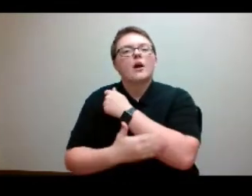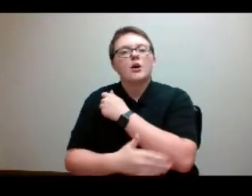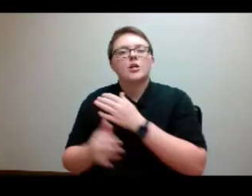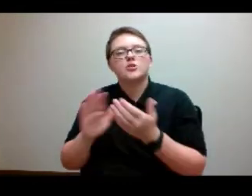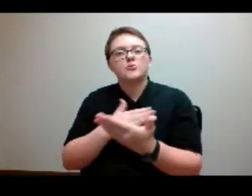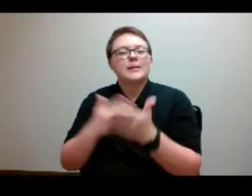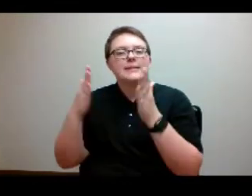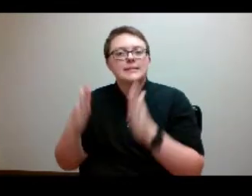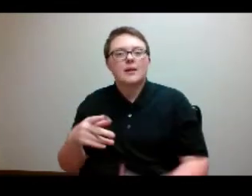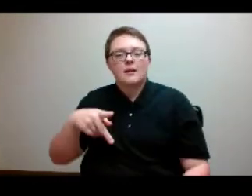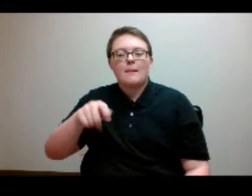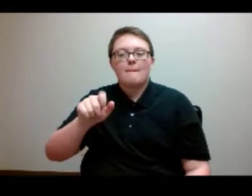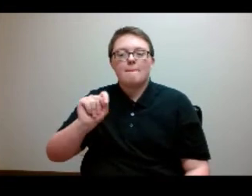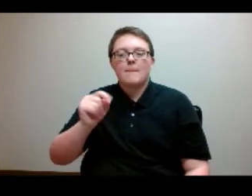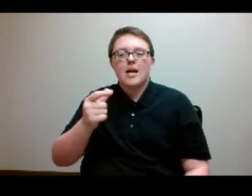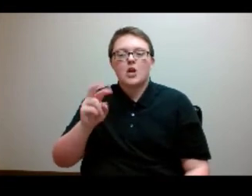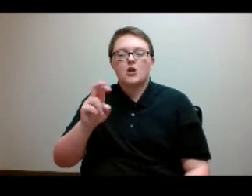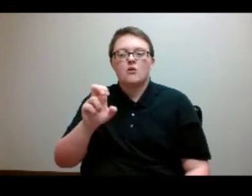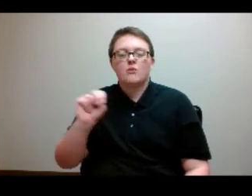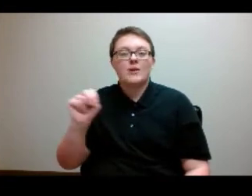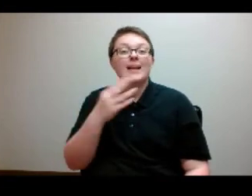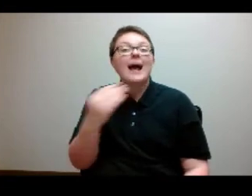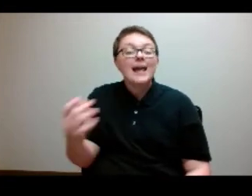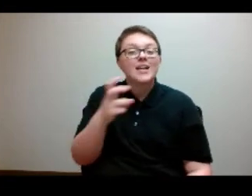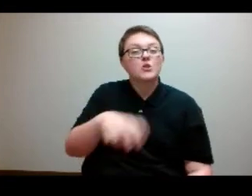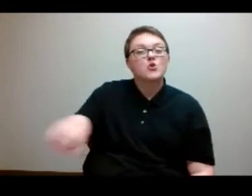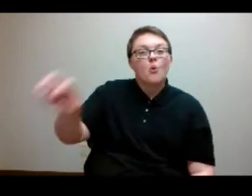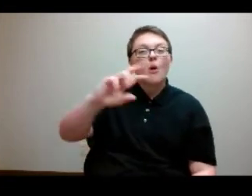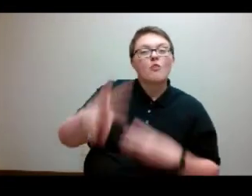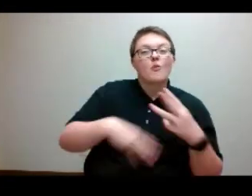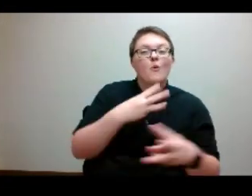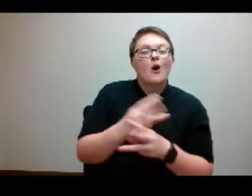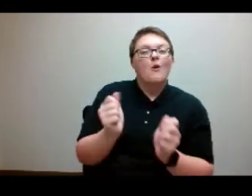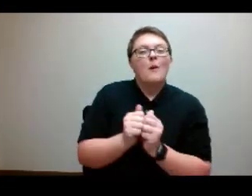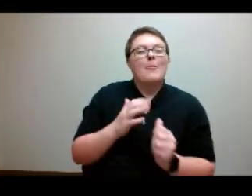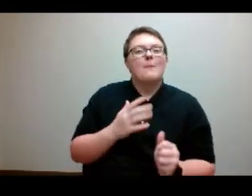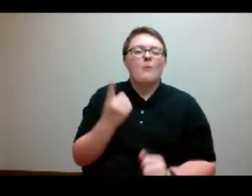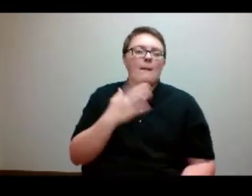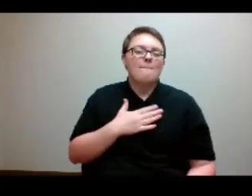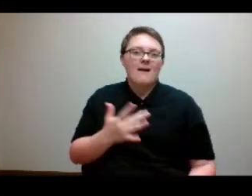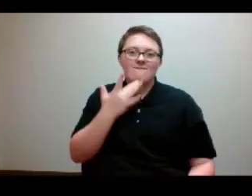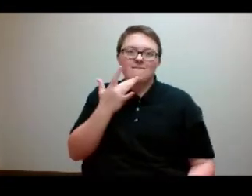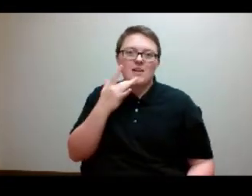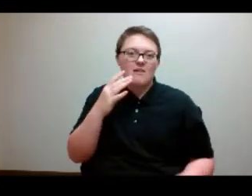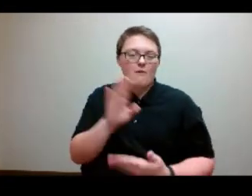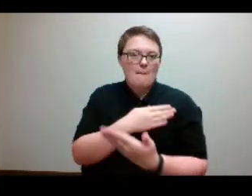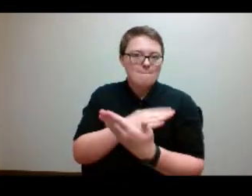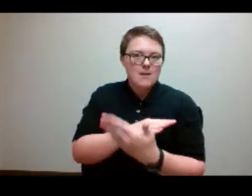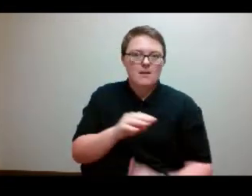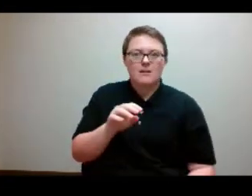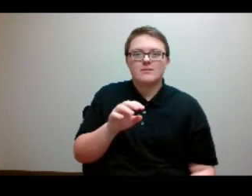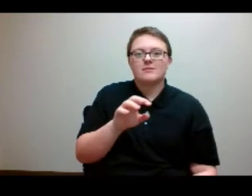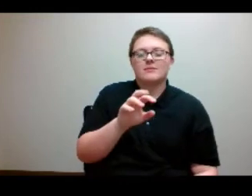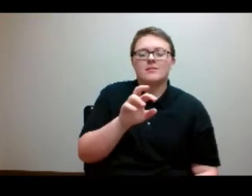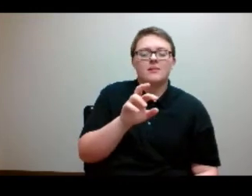toured the world with one of my favorite bands, Robert Randolph and the Family Band.